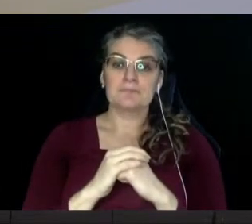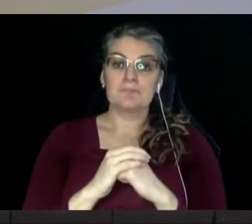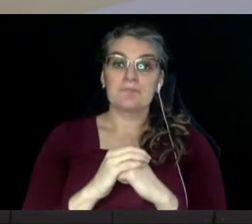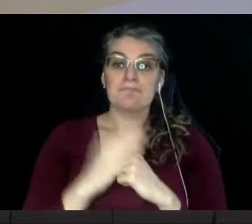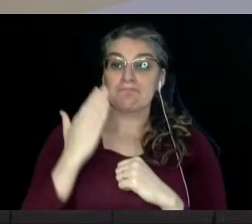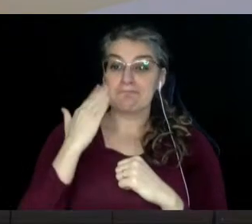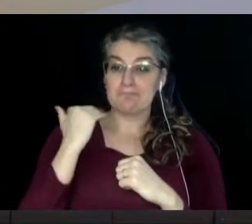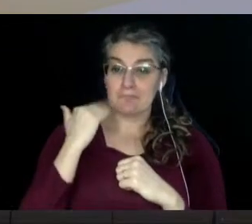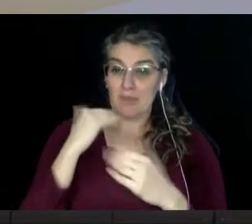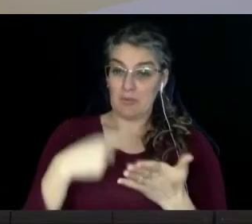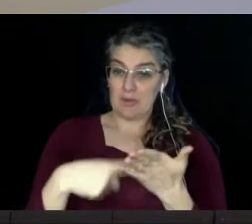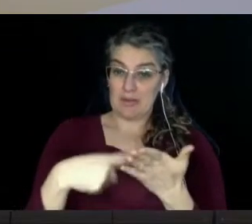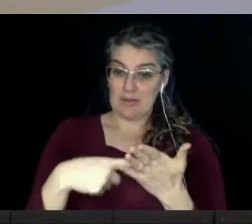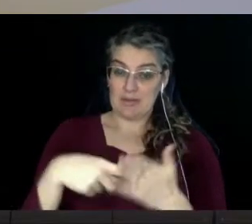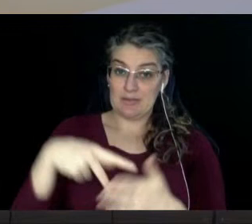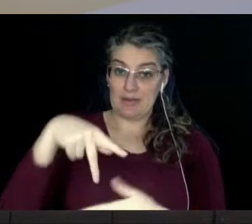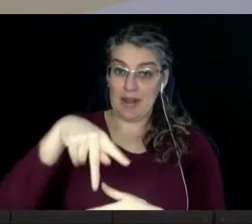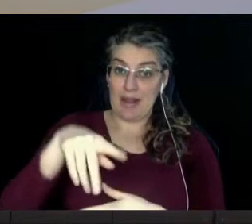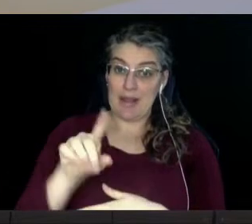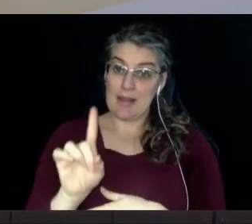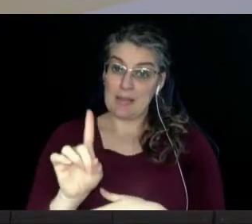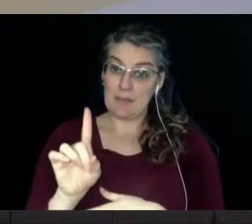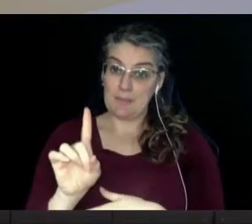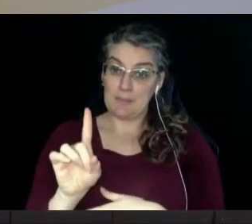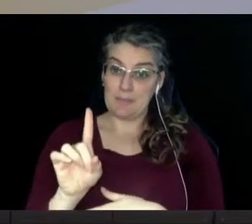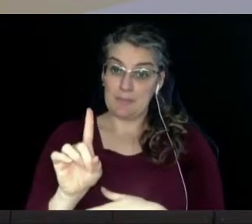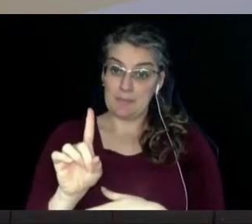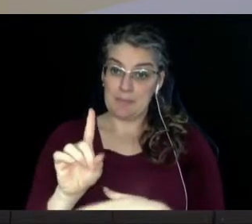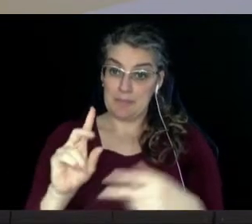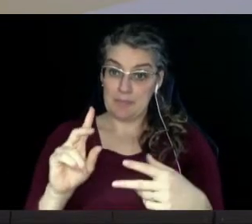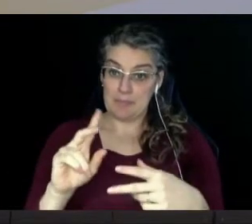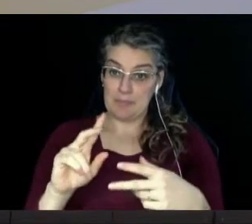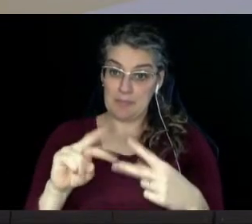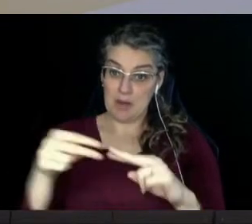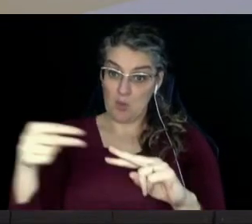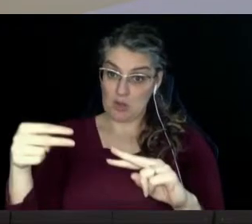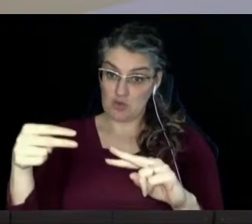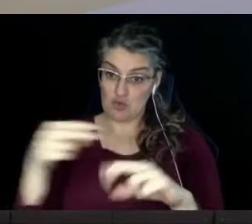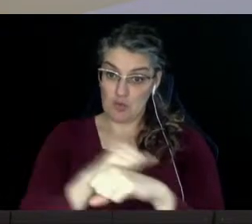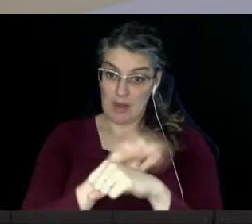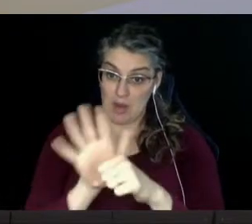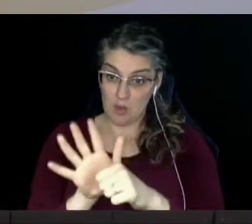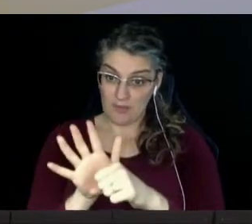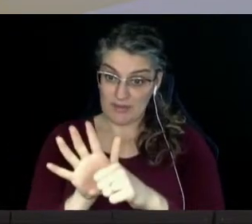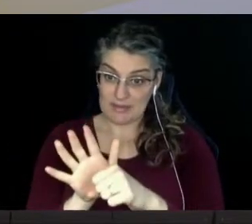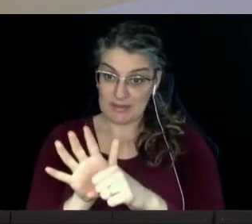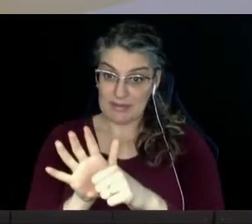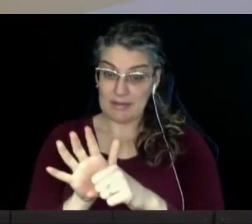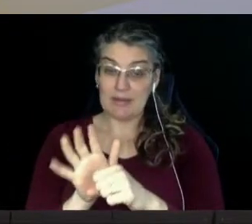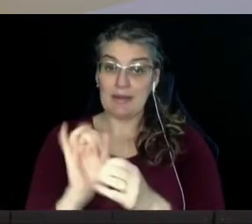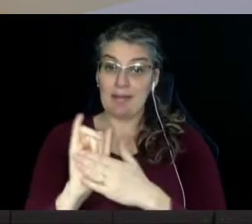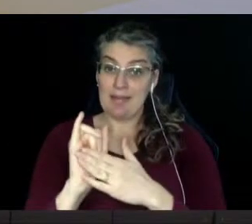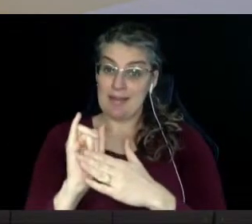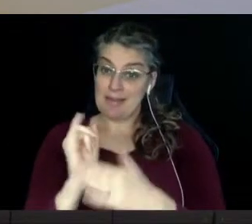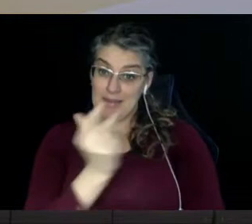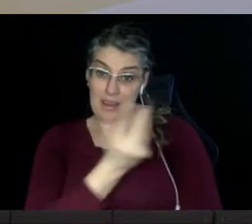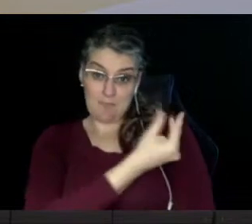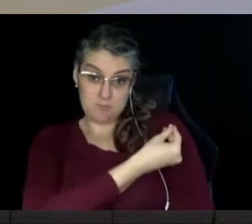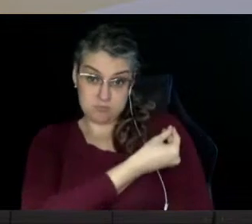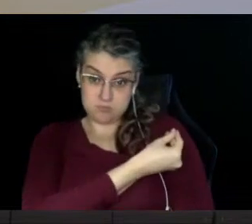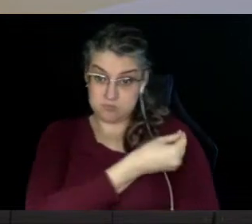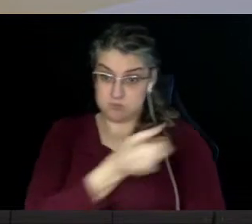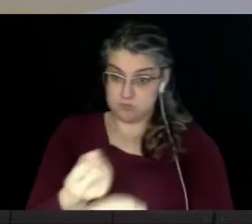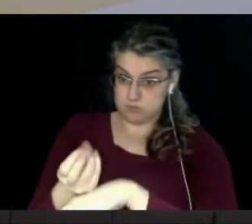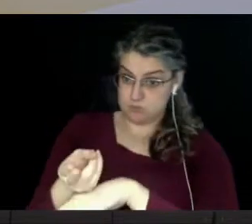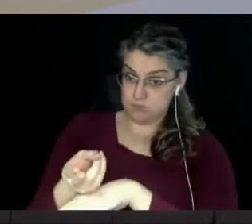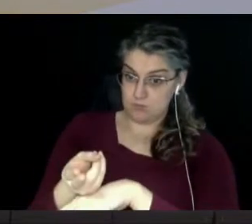P1 variant in some parts of Canada. It is not known at this time how and if the vaccine is effective against this